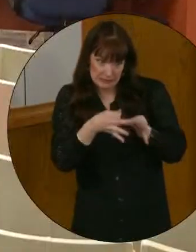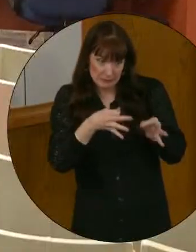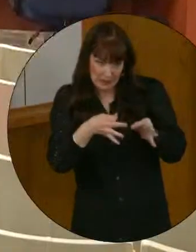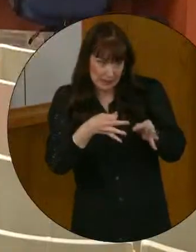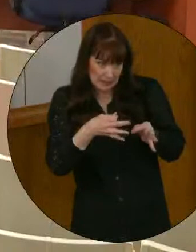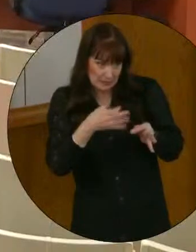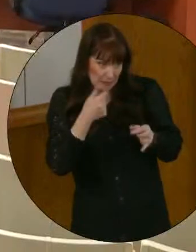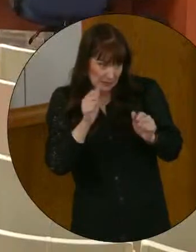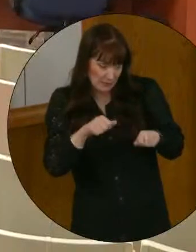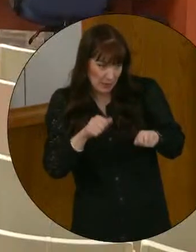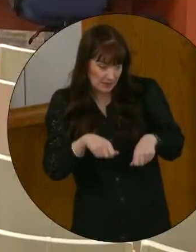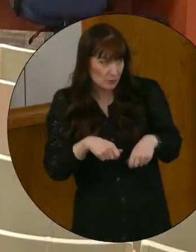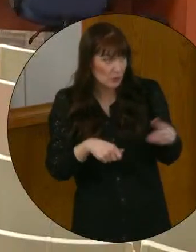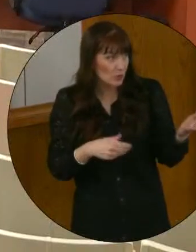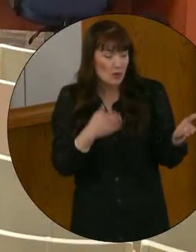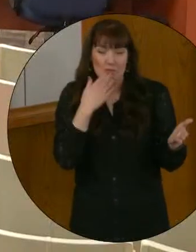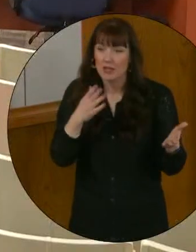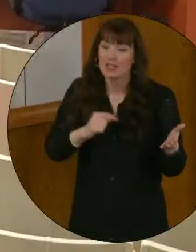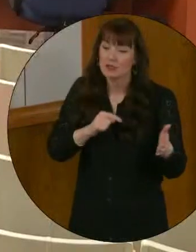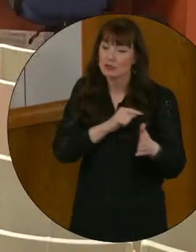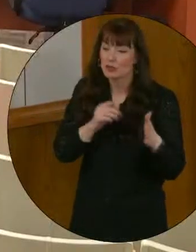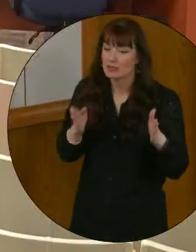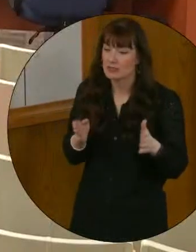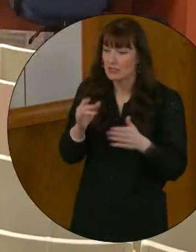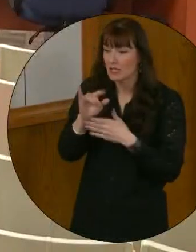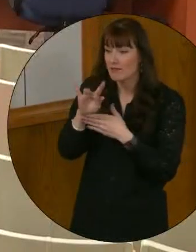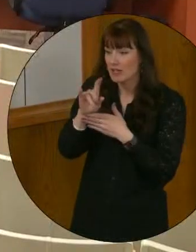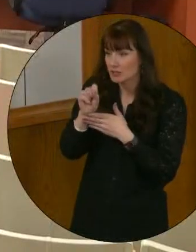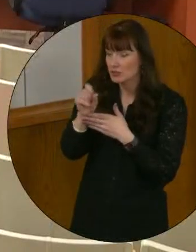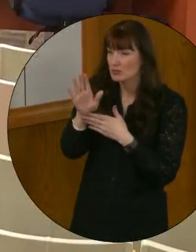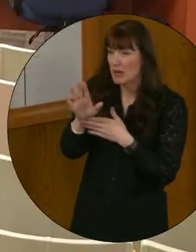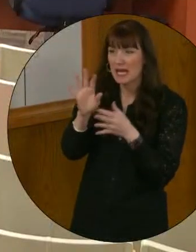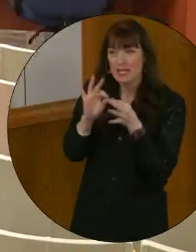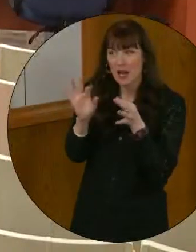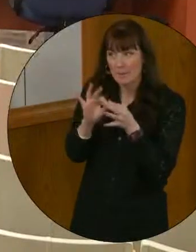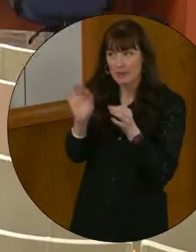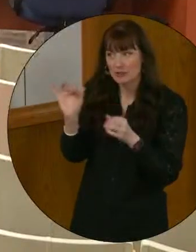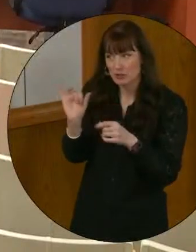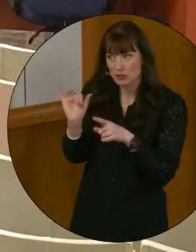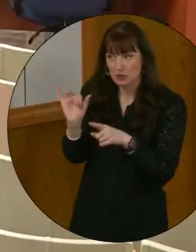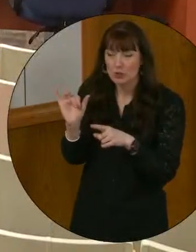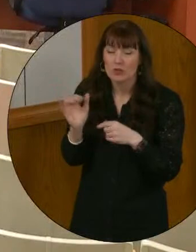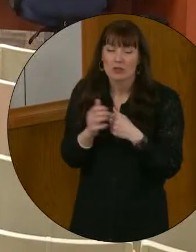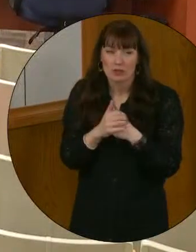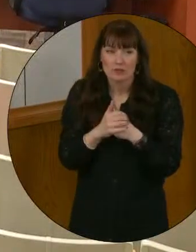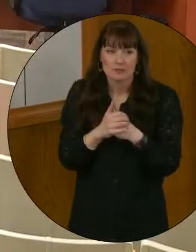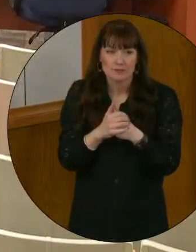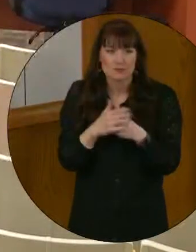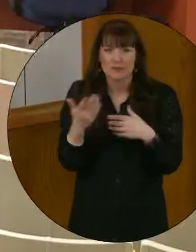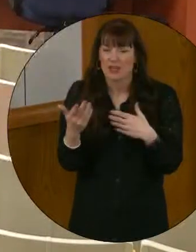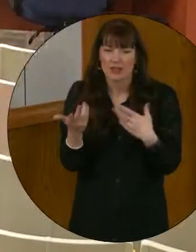Thank you, Trustee Cavazos. That leads perfectly into my comments, which,